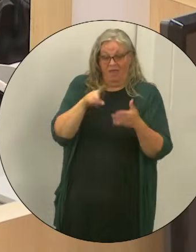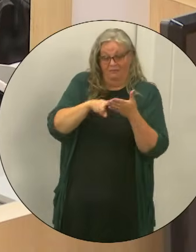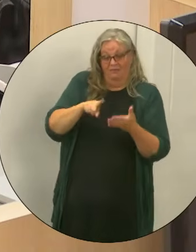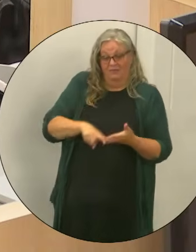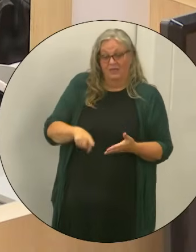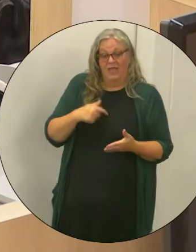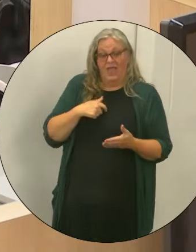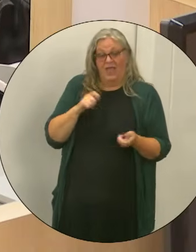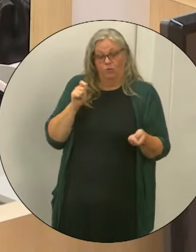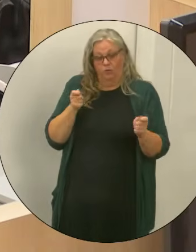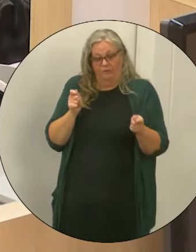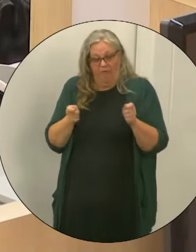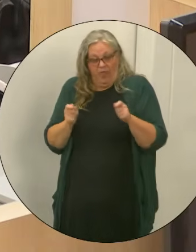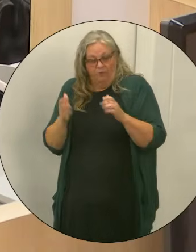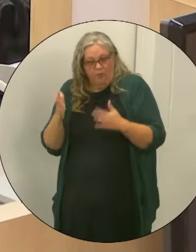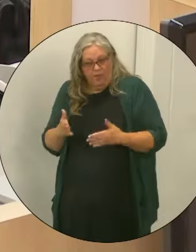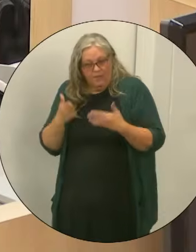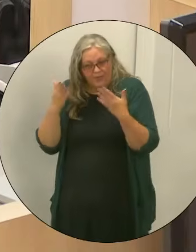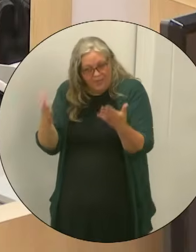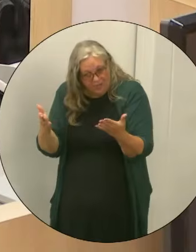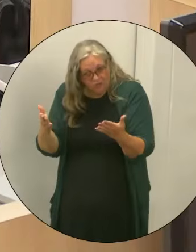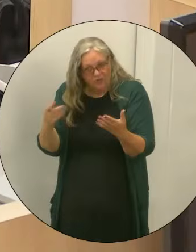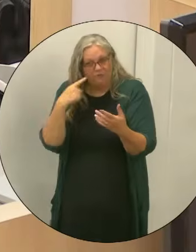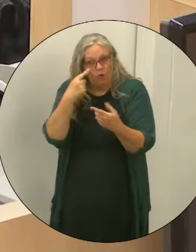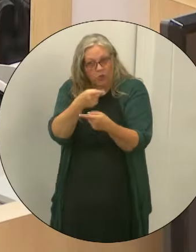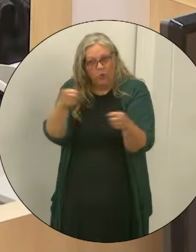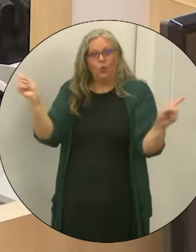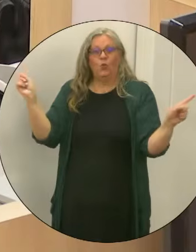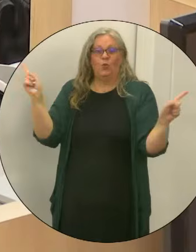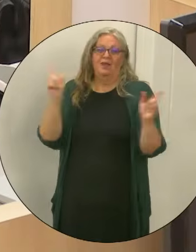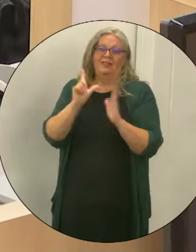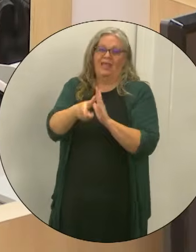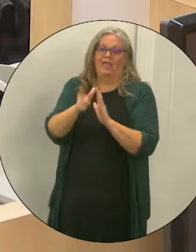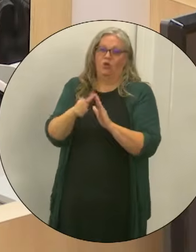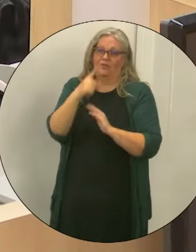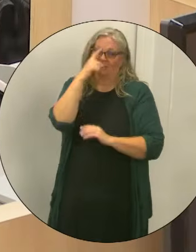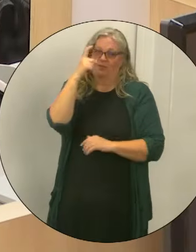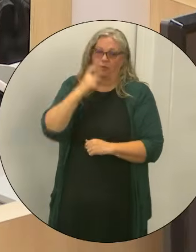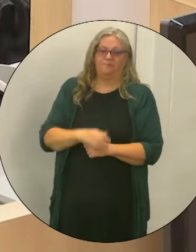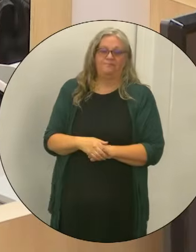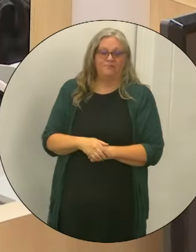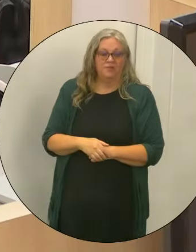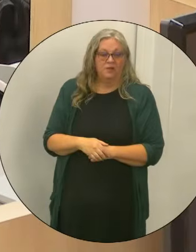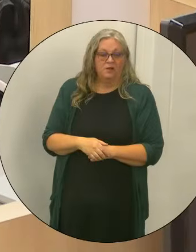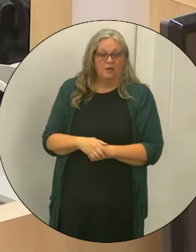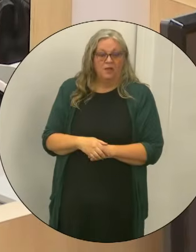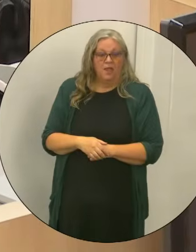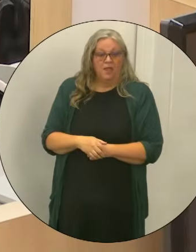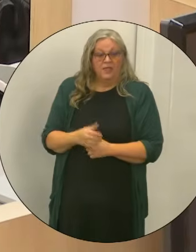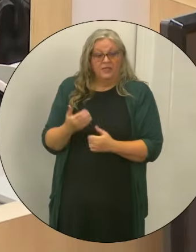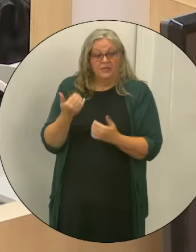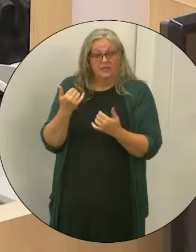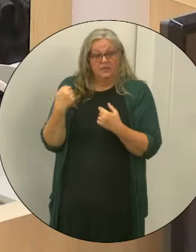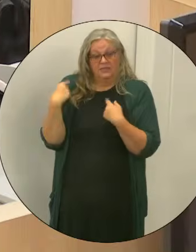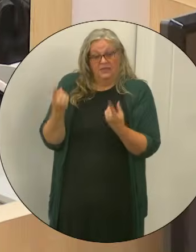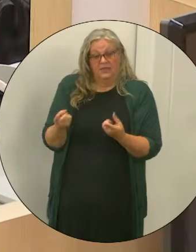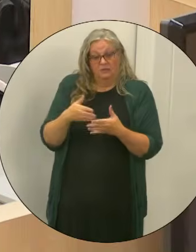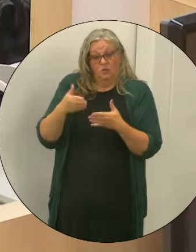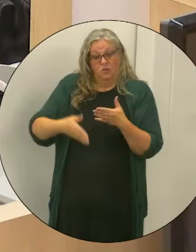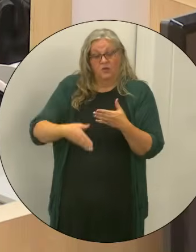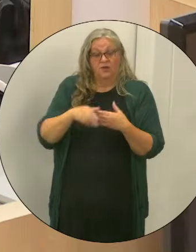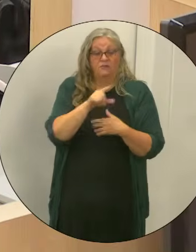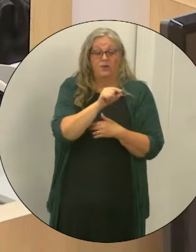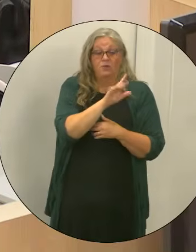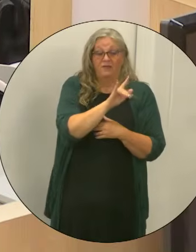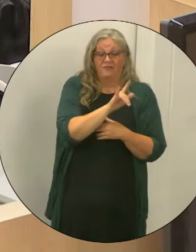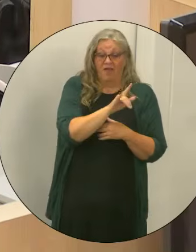and bring refined recommendations back to you later this summer. Since the conclusion of the 2025 legislative session,